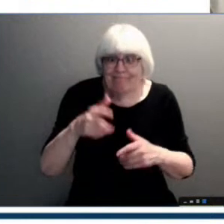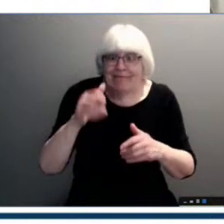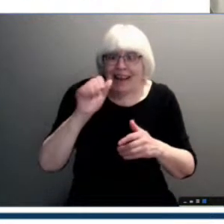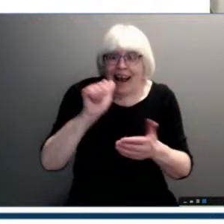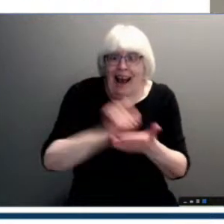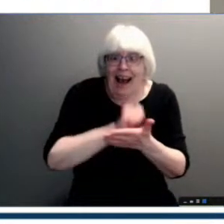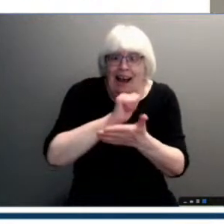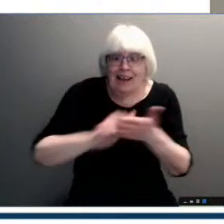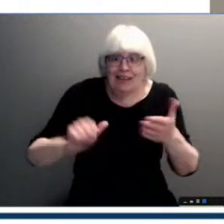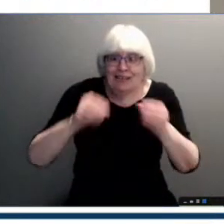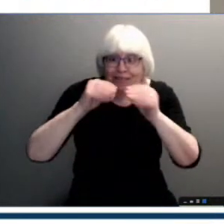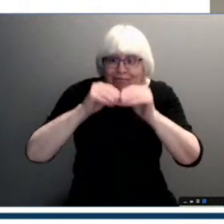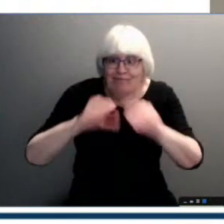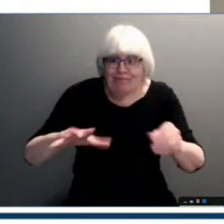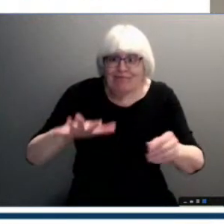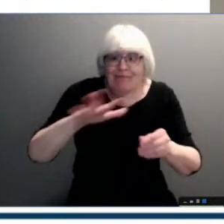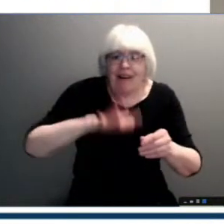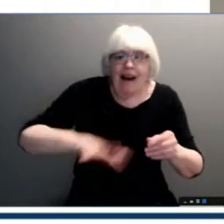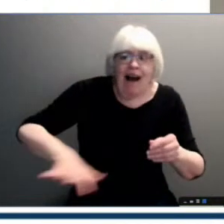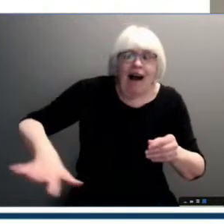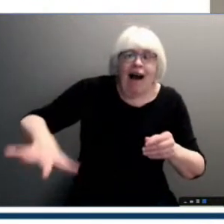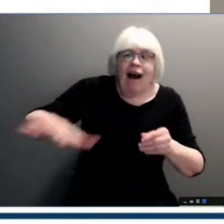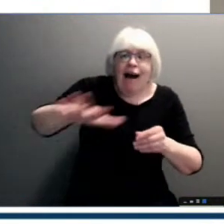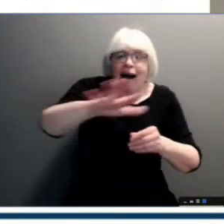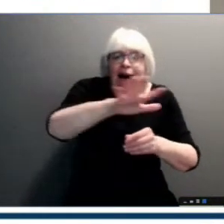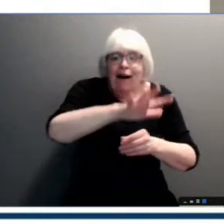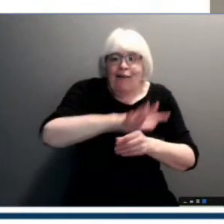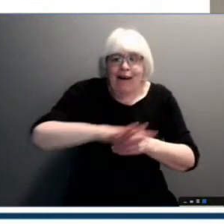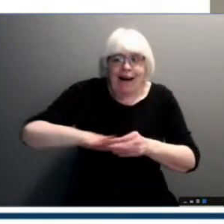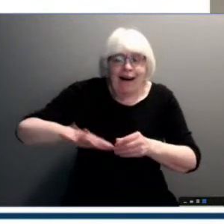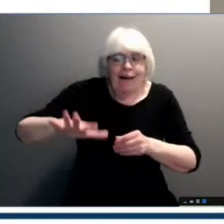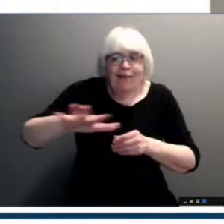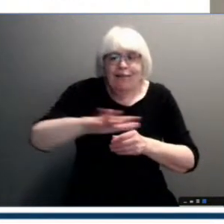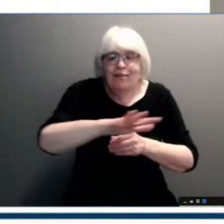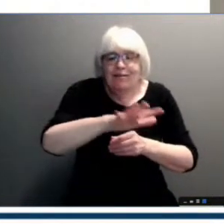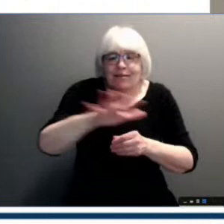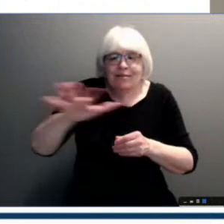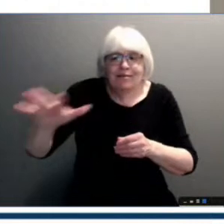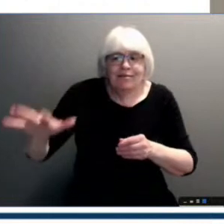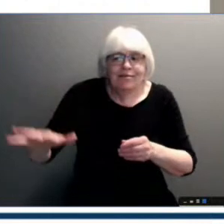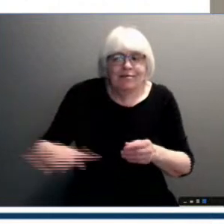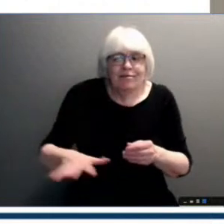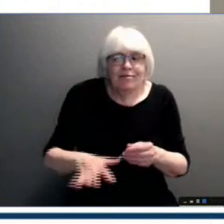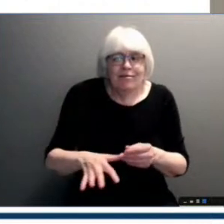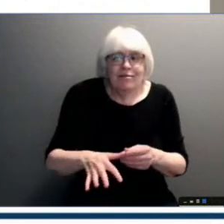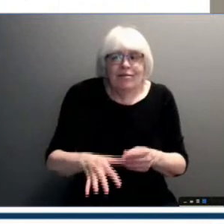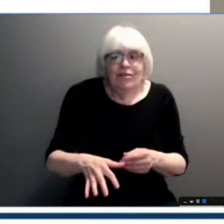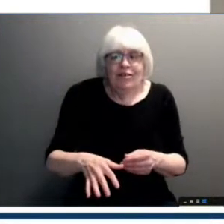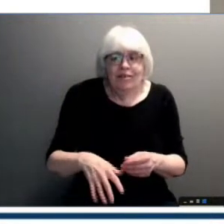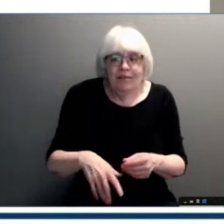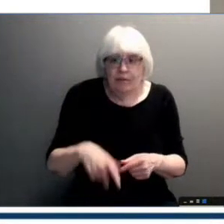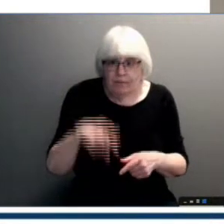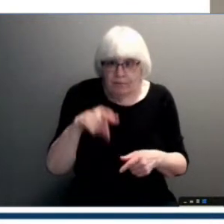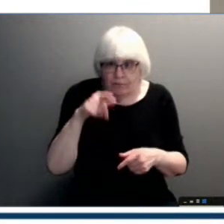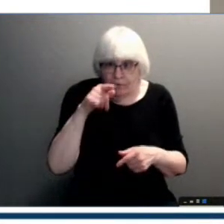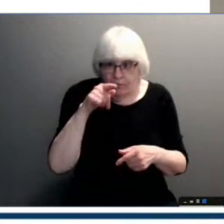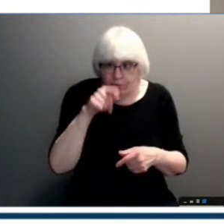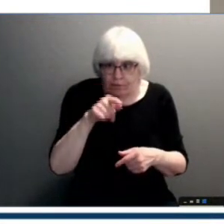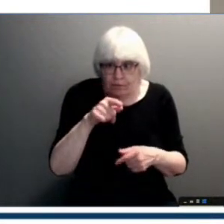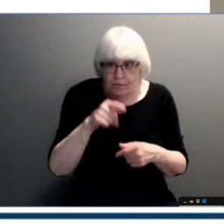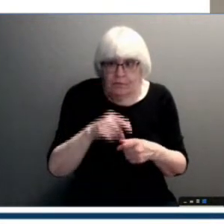we understand, there was a lot of people were from the Halifax area and other parts of the province were in Antigonish for that